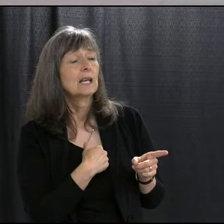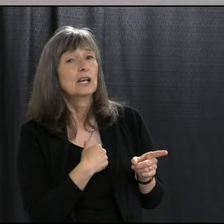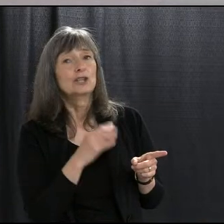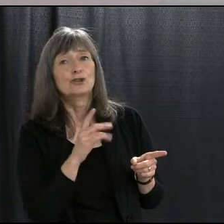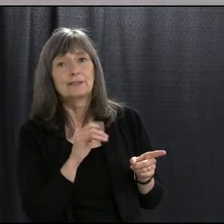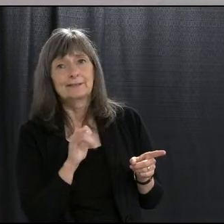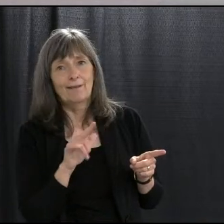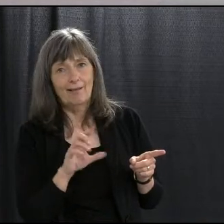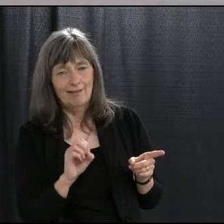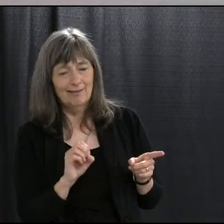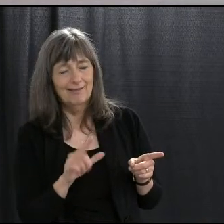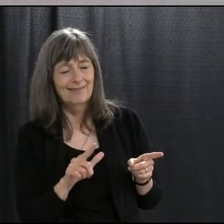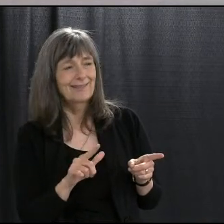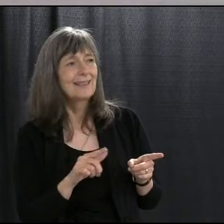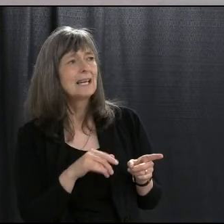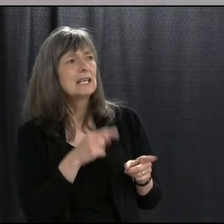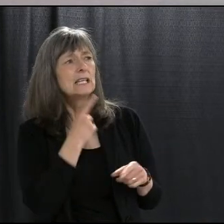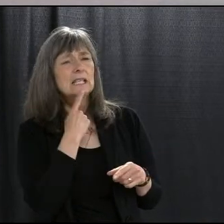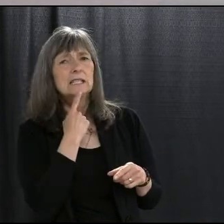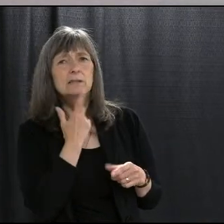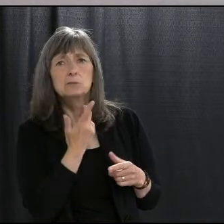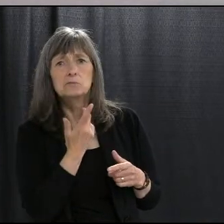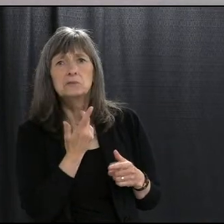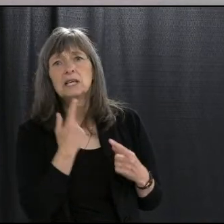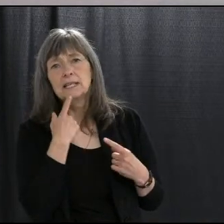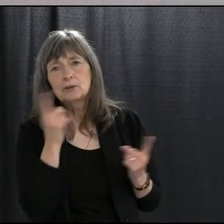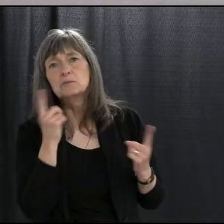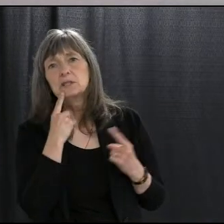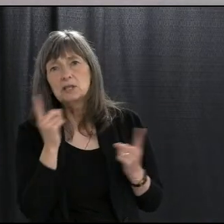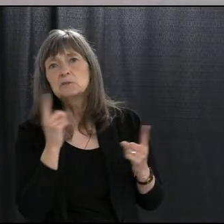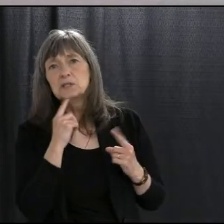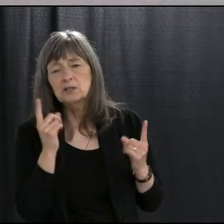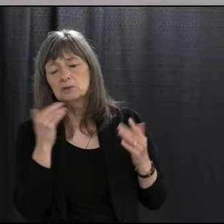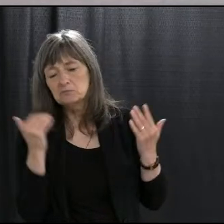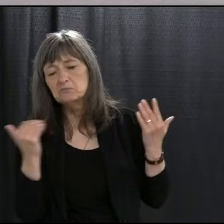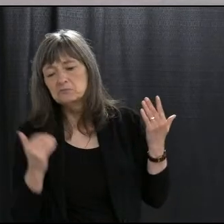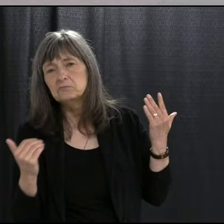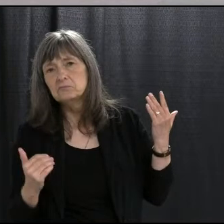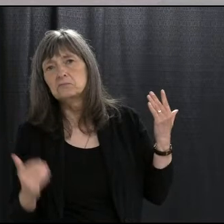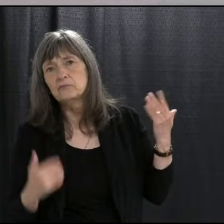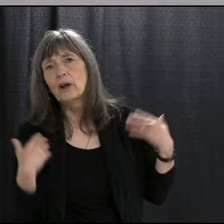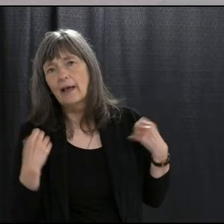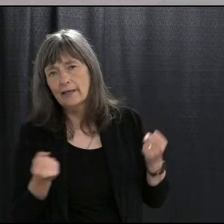also, the announcements, of course, keep coming. This is another plan, 2 and 2